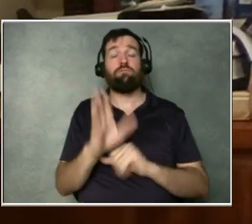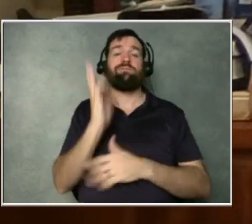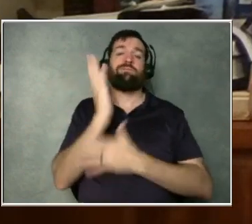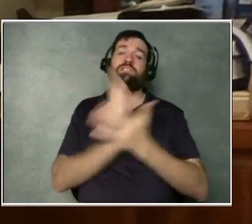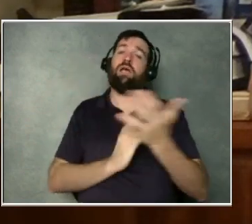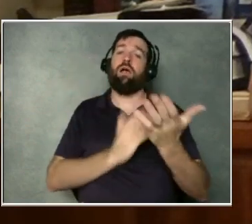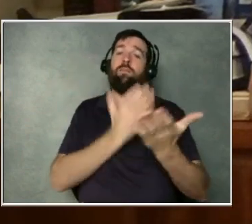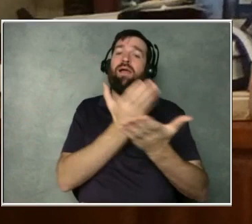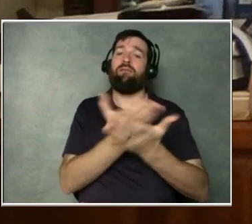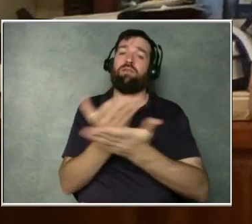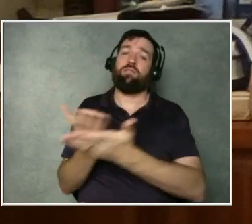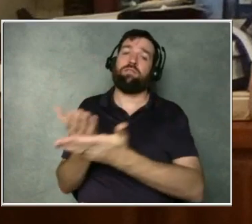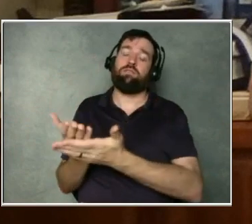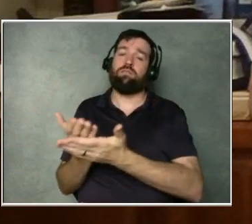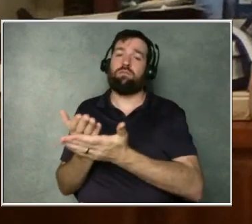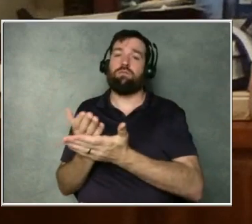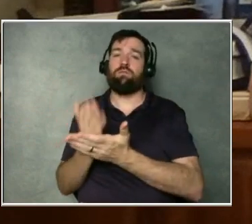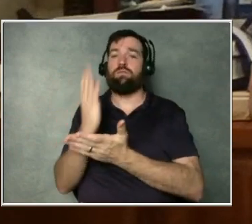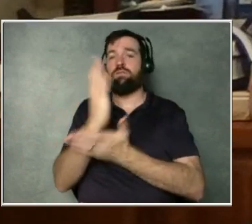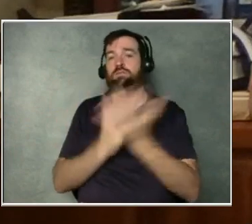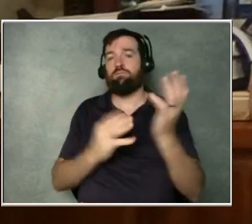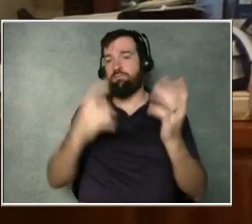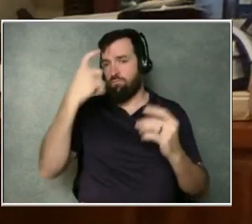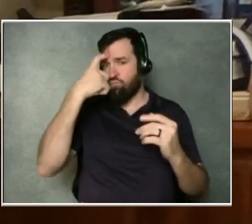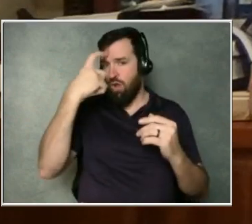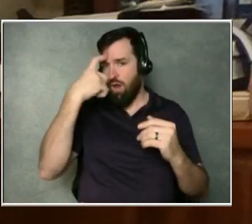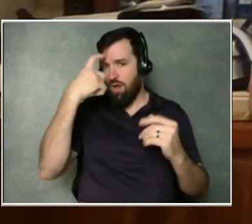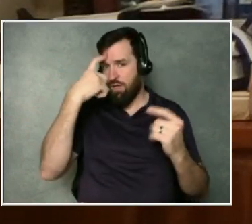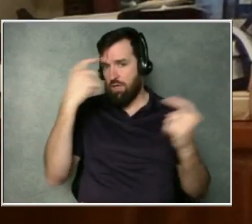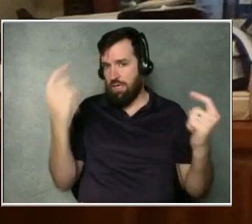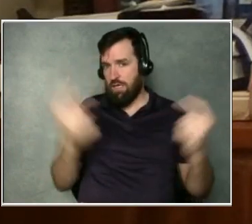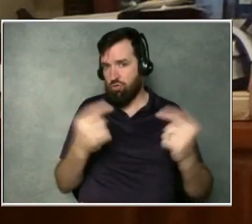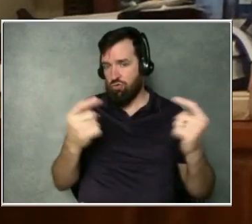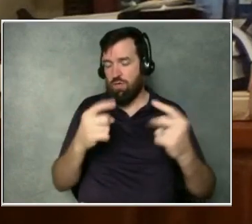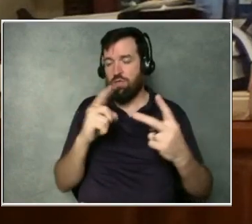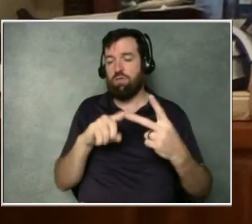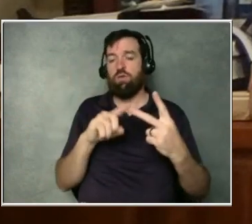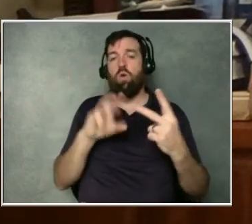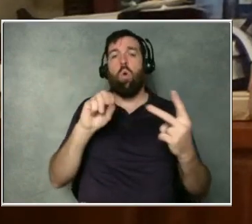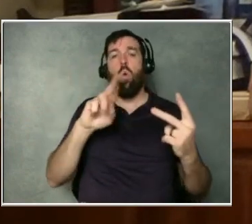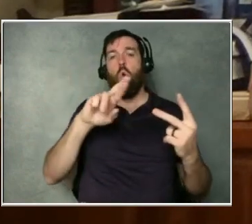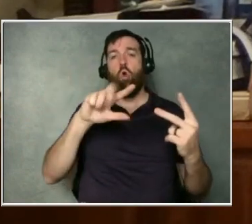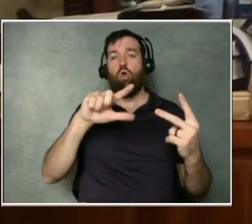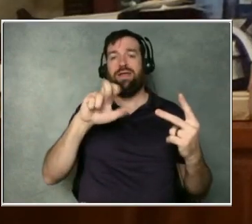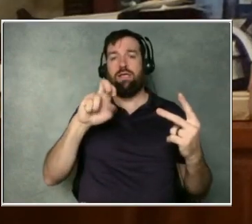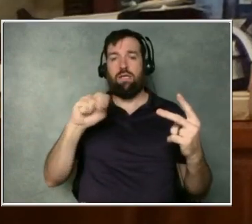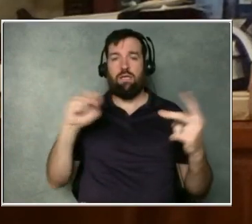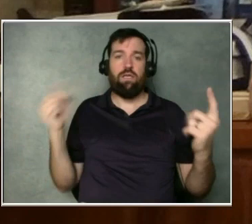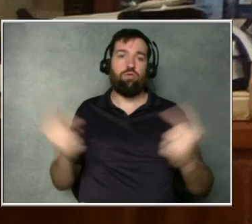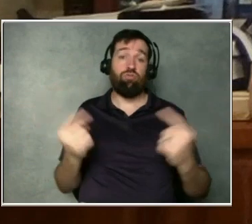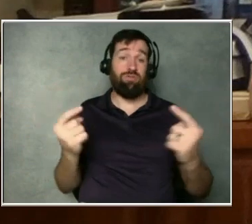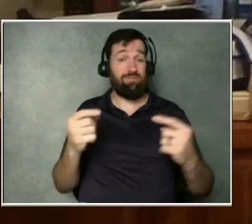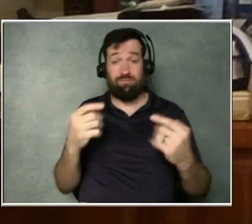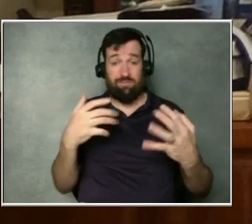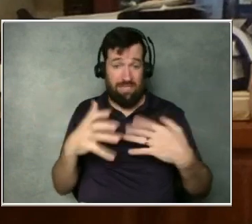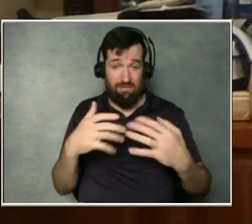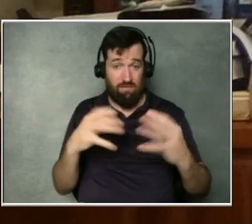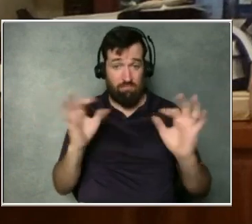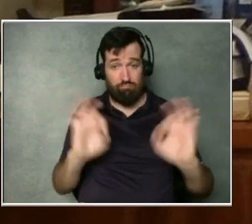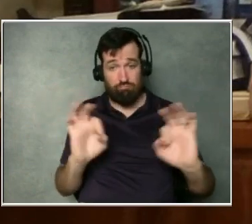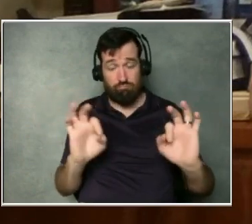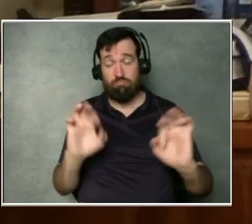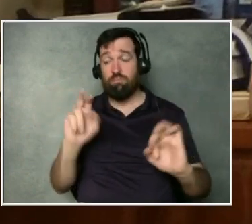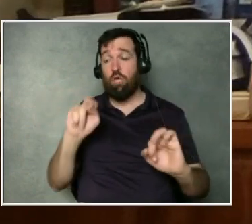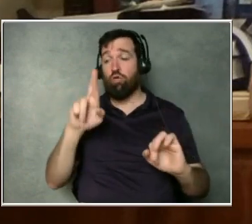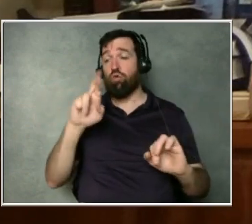evidences of subtle brain injury and end organ injury. Even mild COVID in both the Norwegian